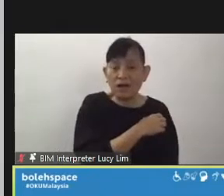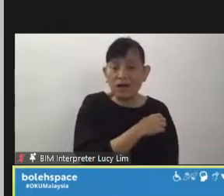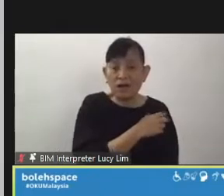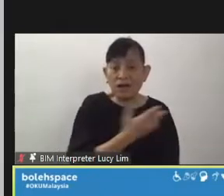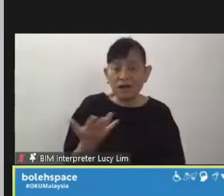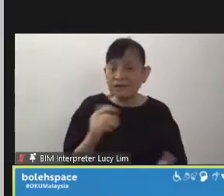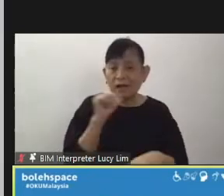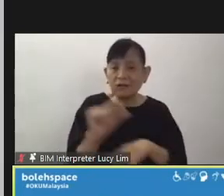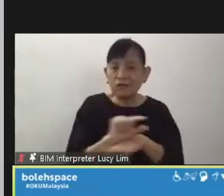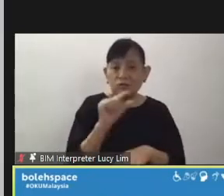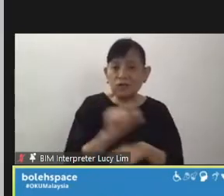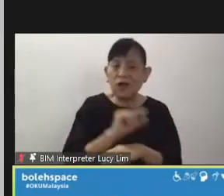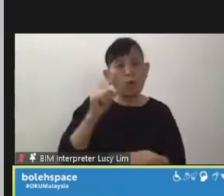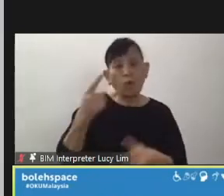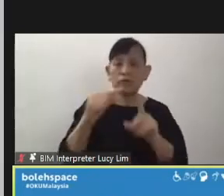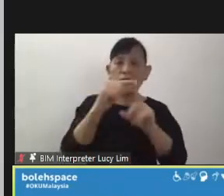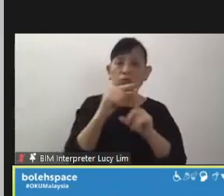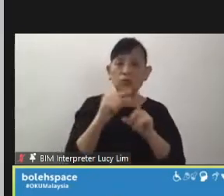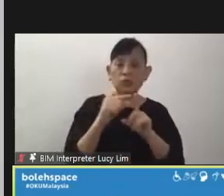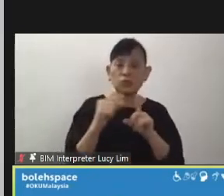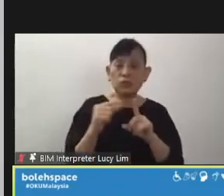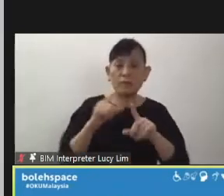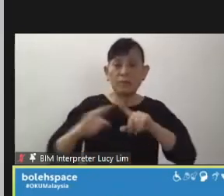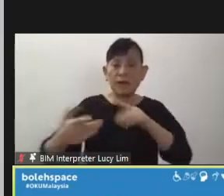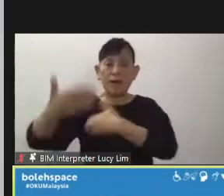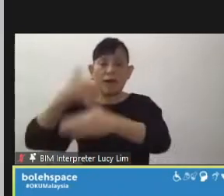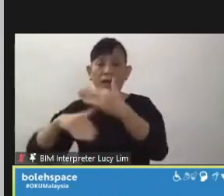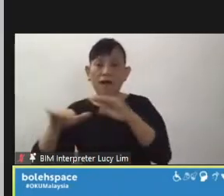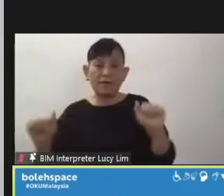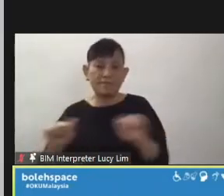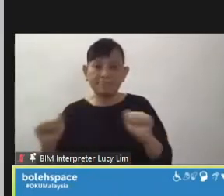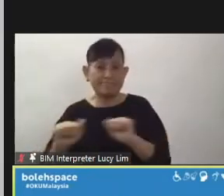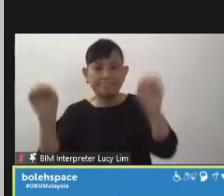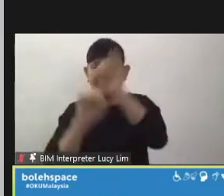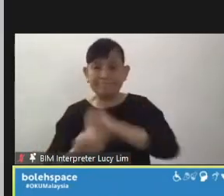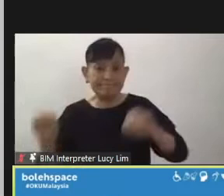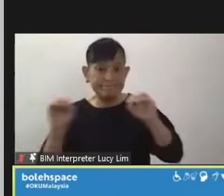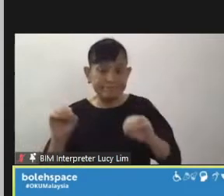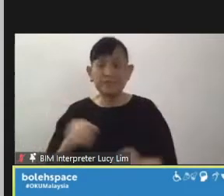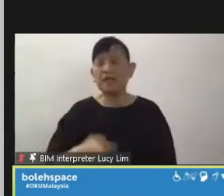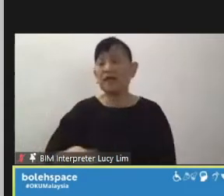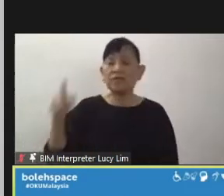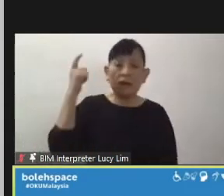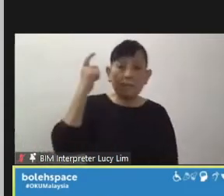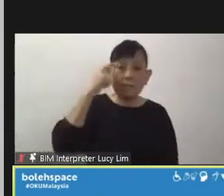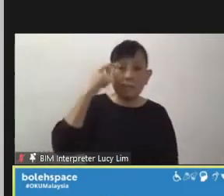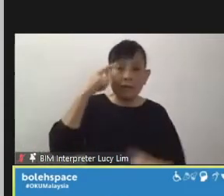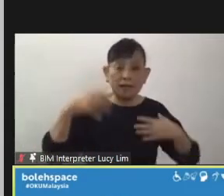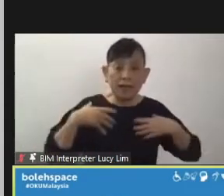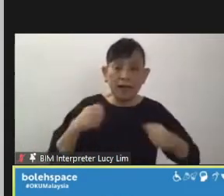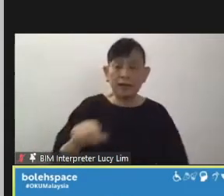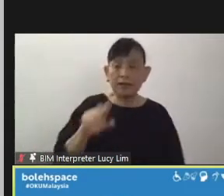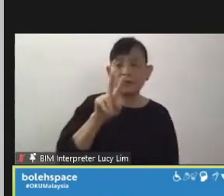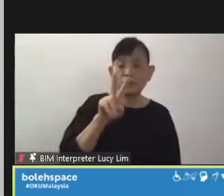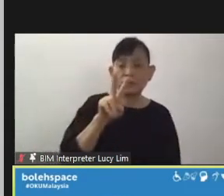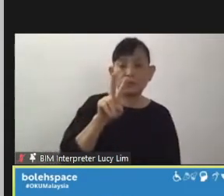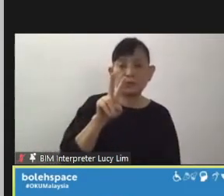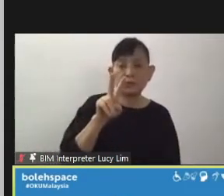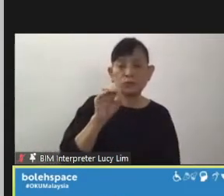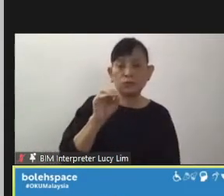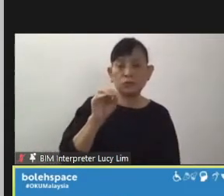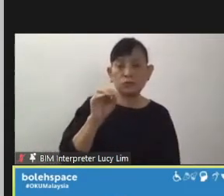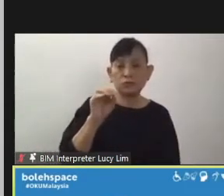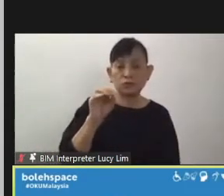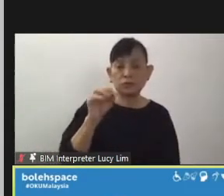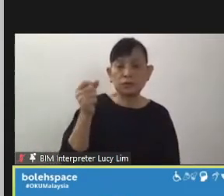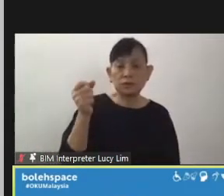So, in terms of the Mental Health Act 2001, it was given power